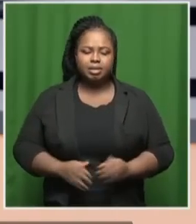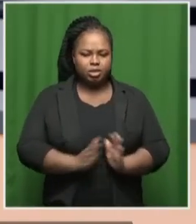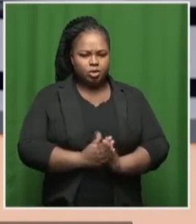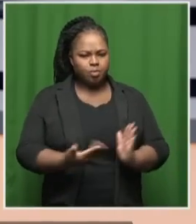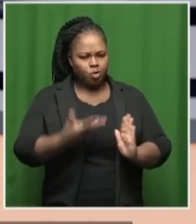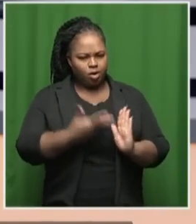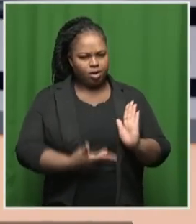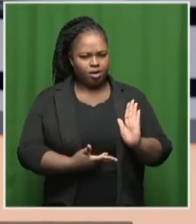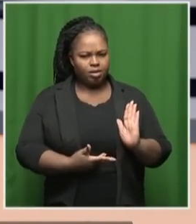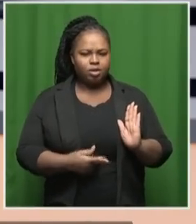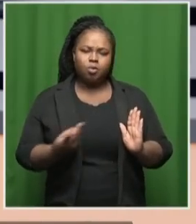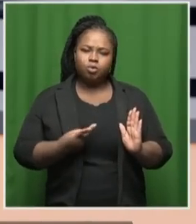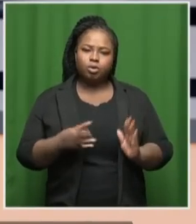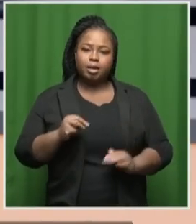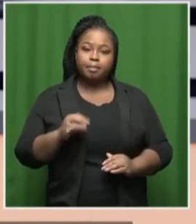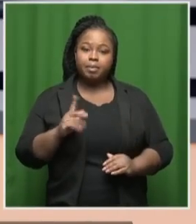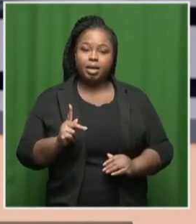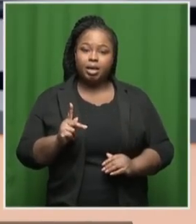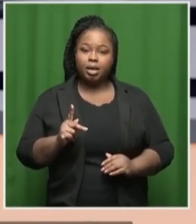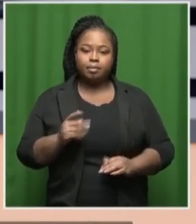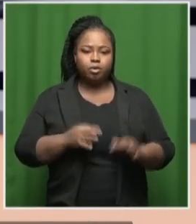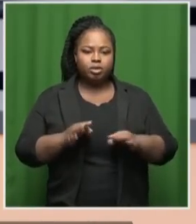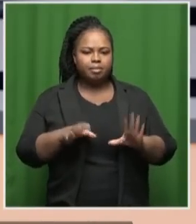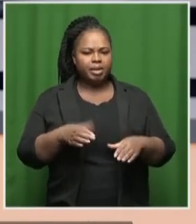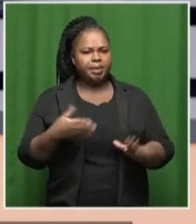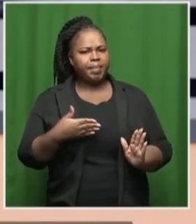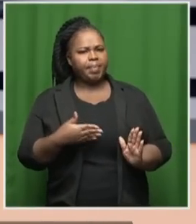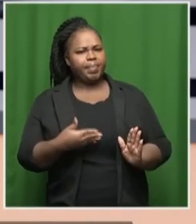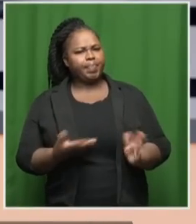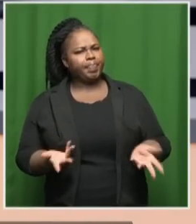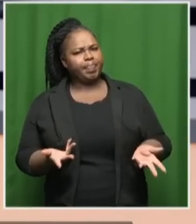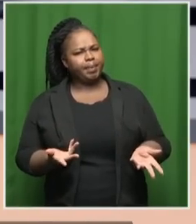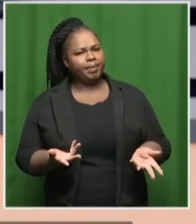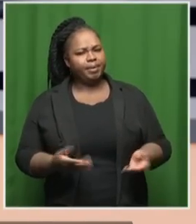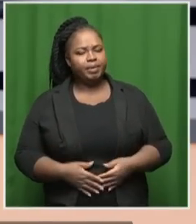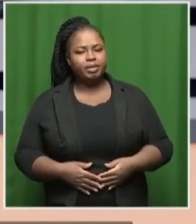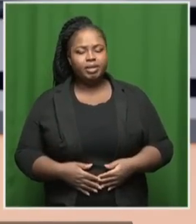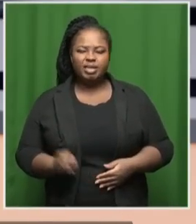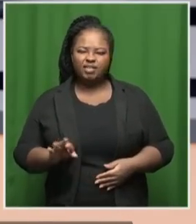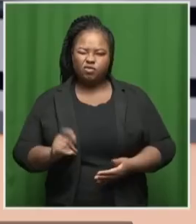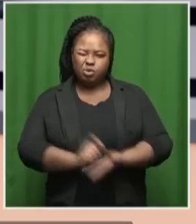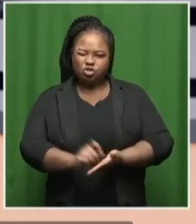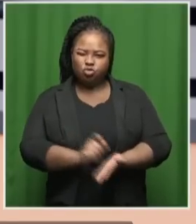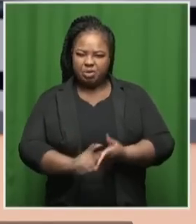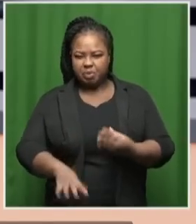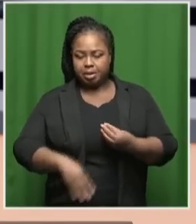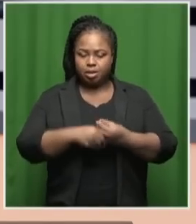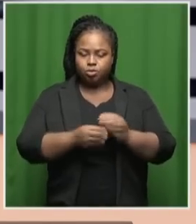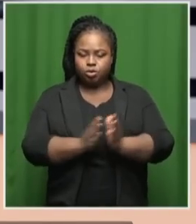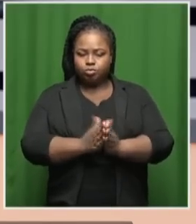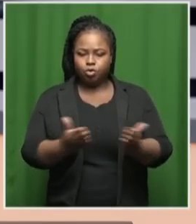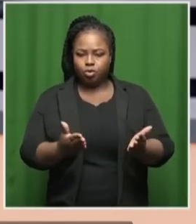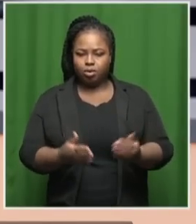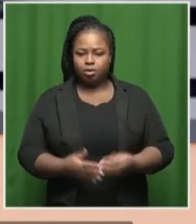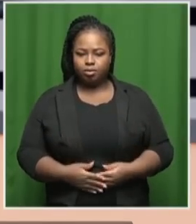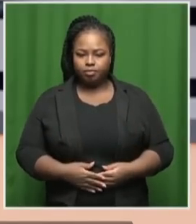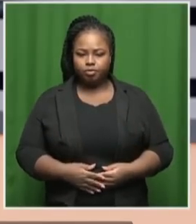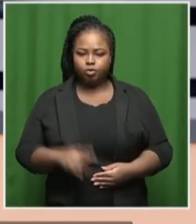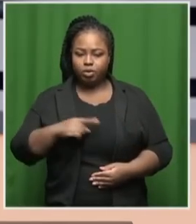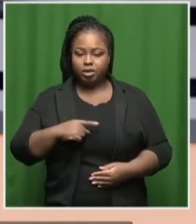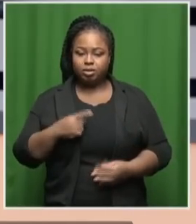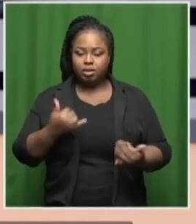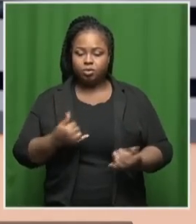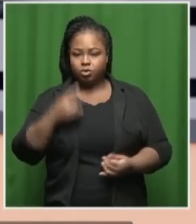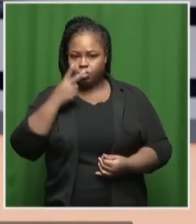mentioned right up front, the MK party is missing from this. If you had to write them into this book now, because this is now looking